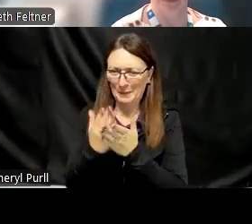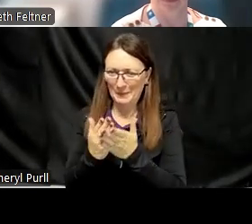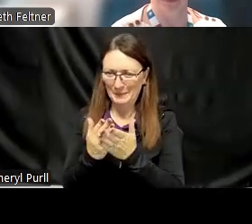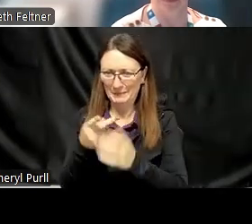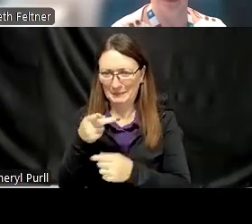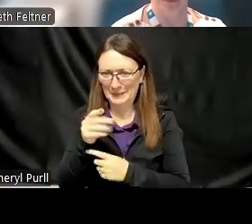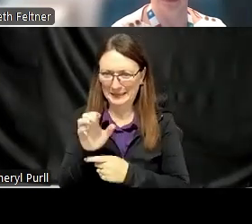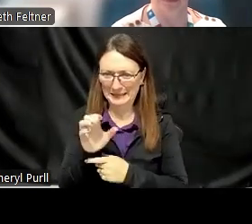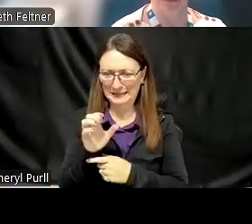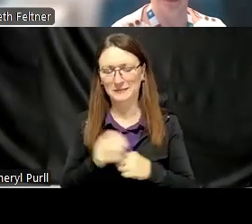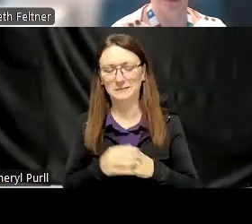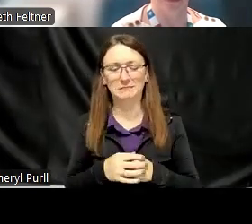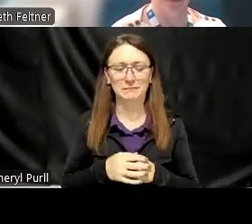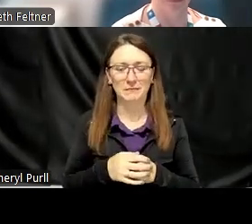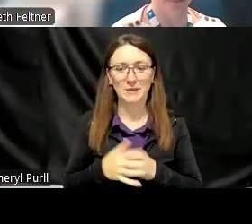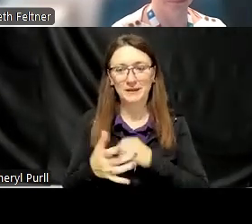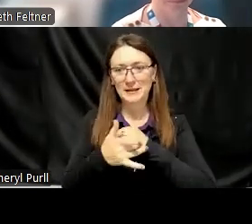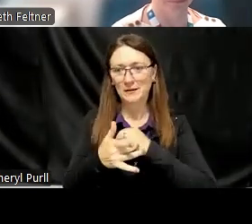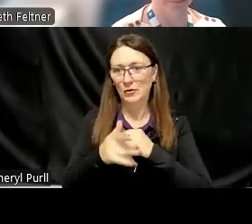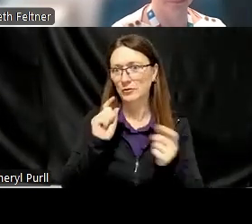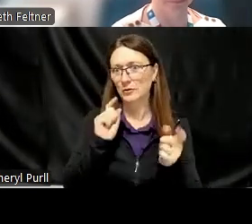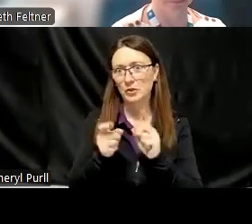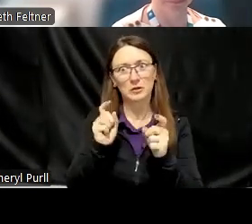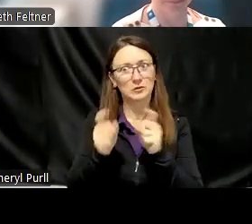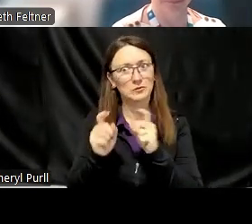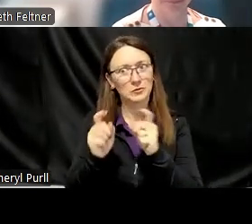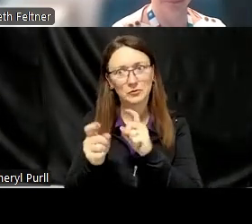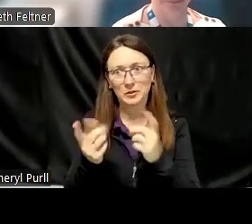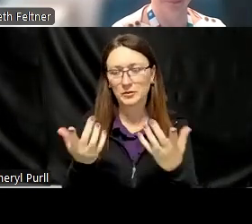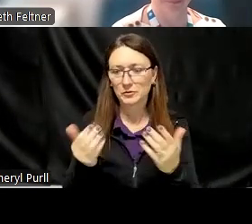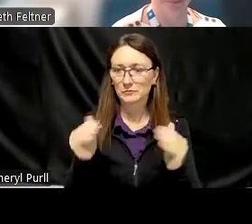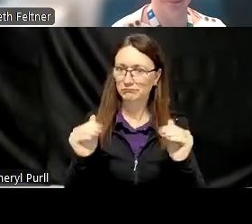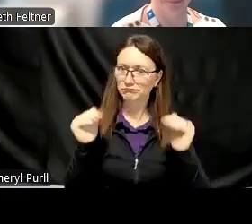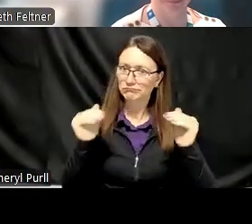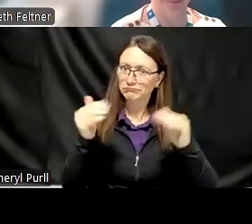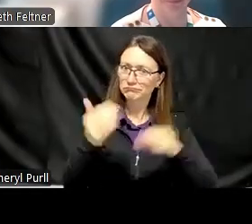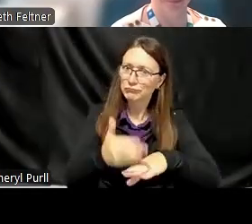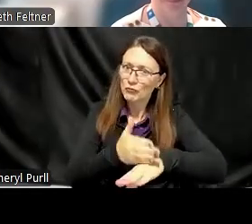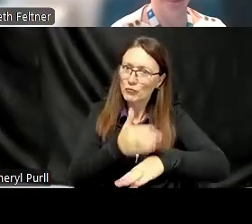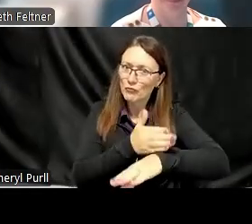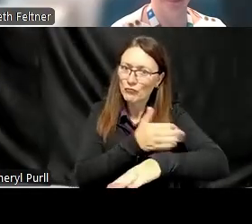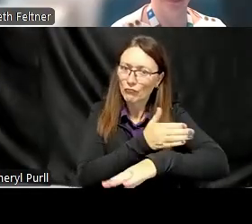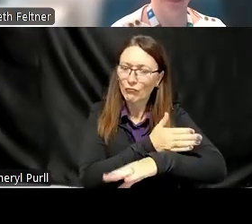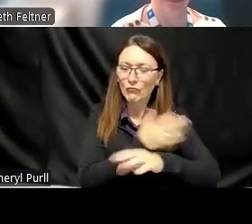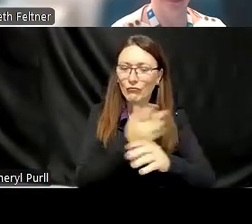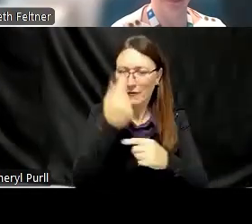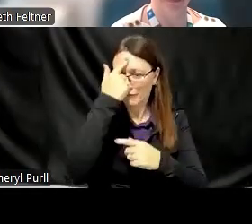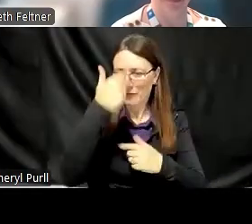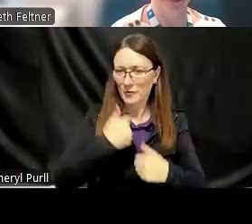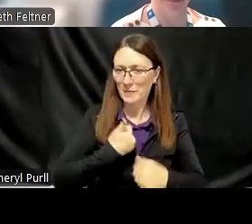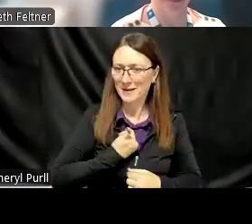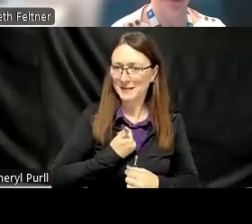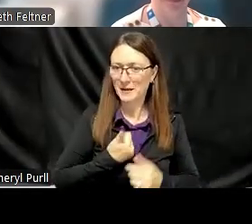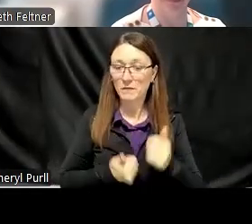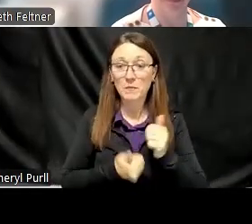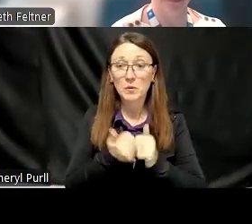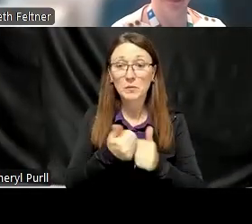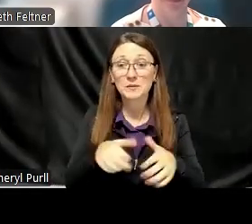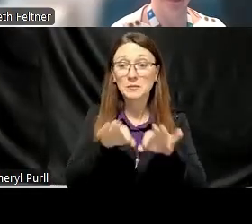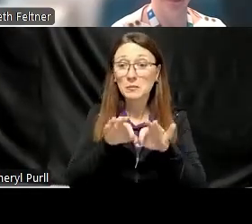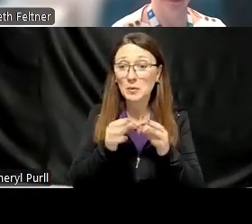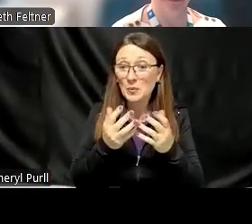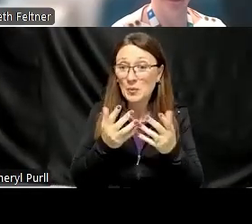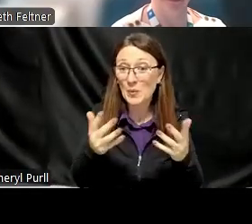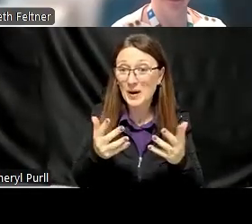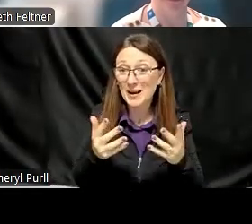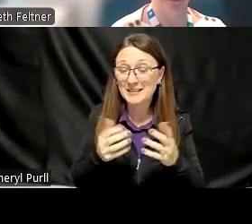The technology is constantly changing and constantly advancing, but for me, the most important factor is sort